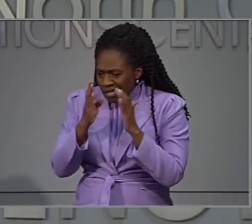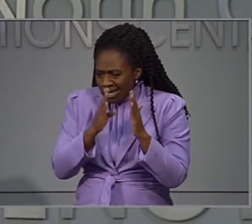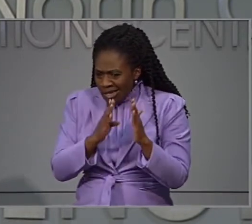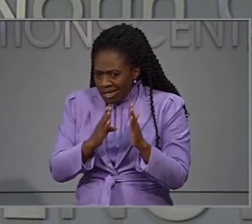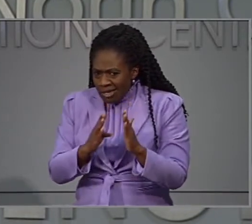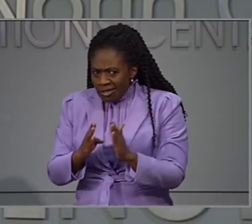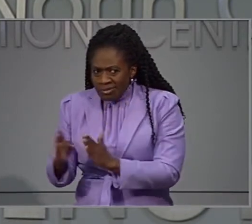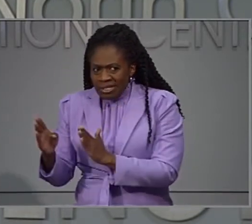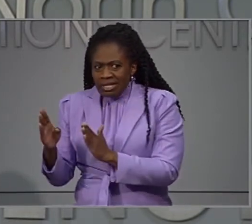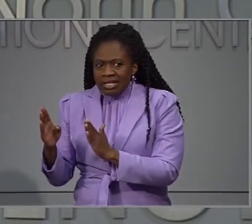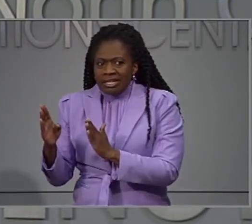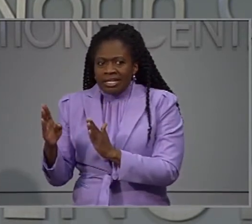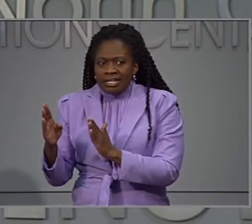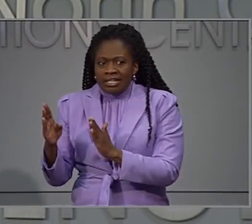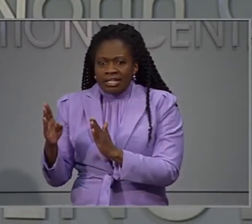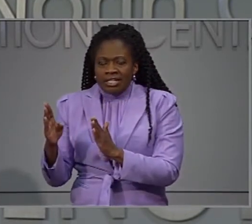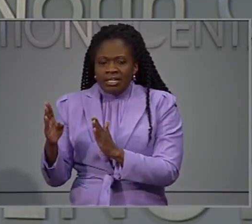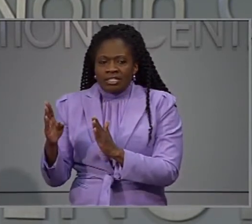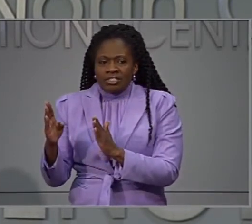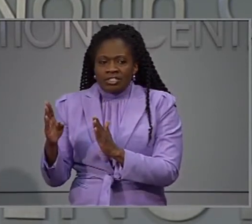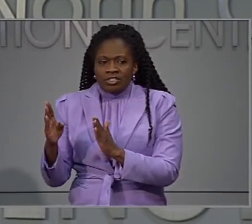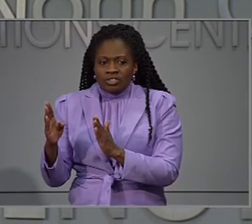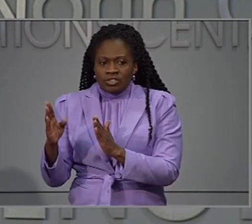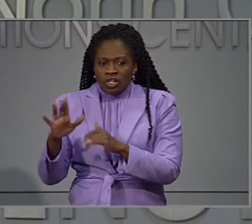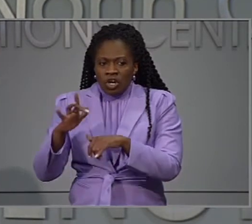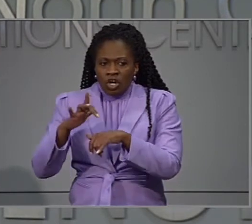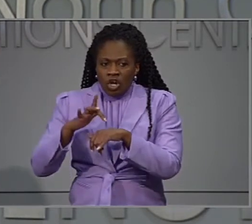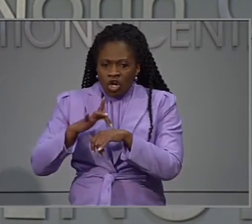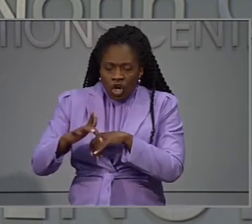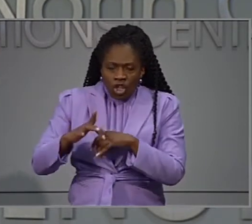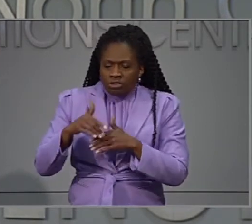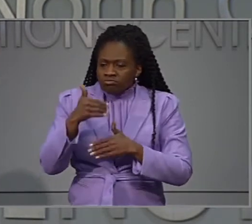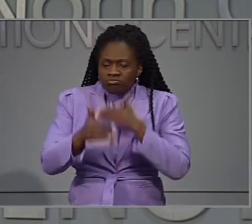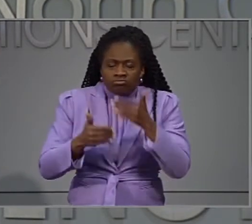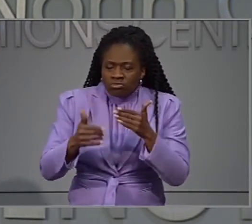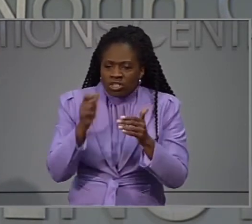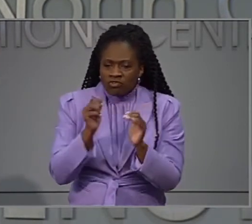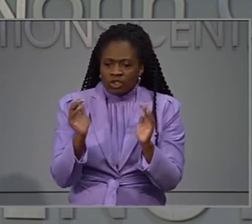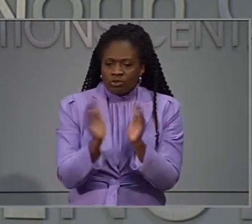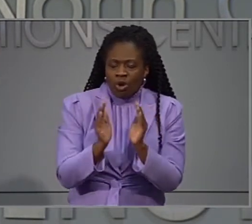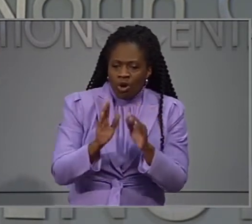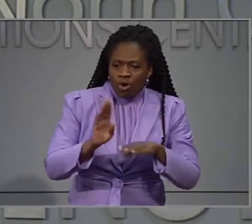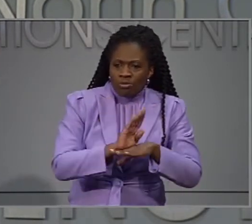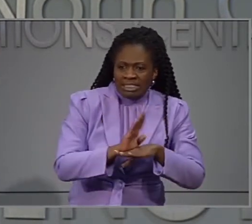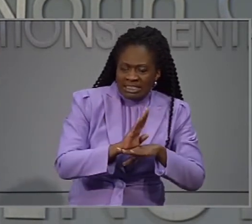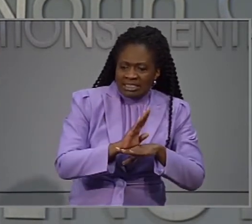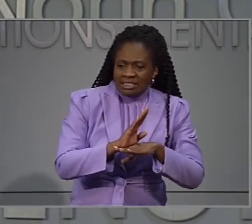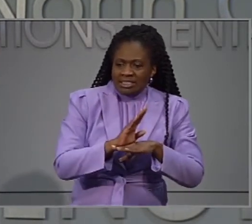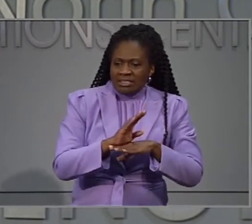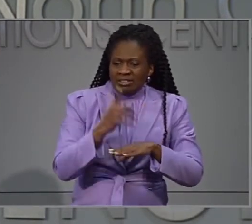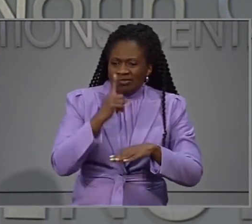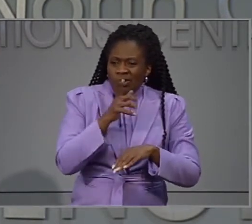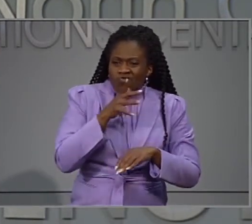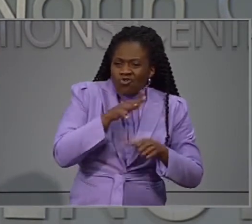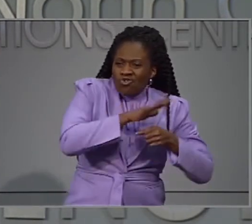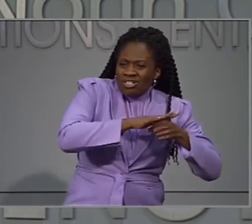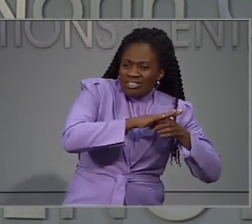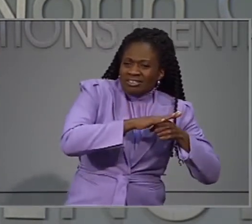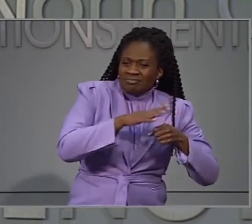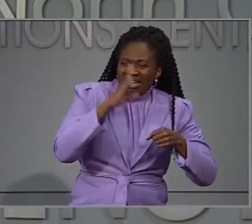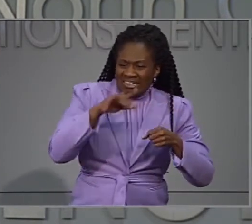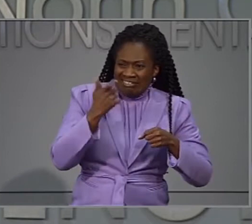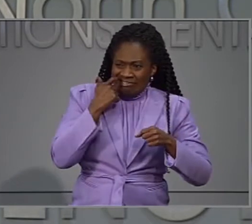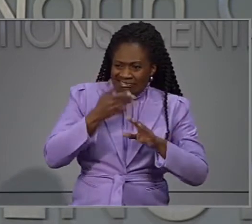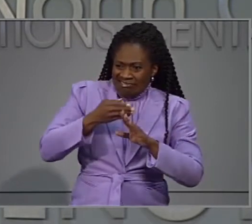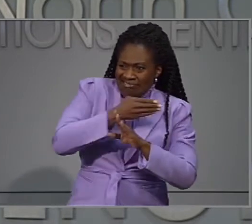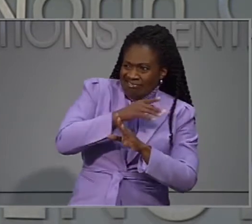proactive measures in place for small businesses in the state's rural counties. I know a few questions ago